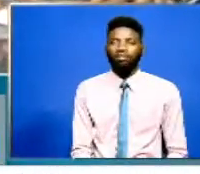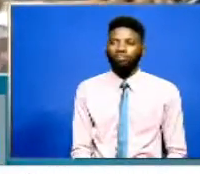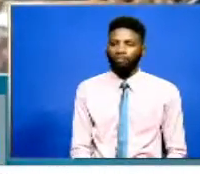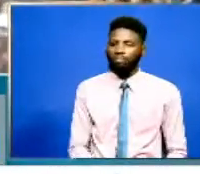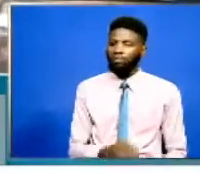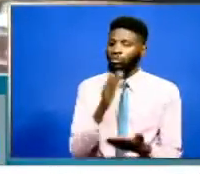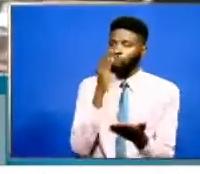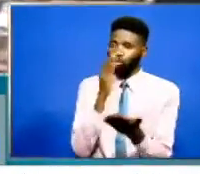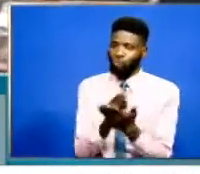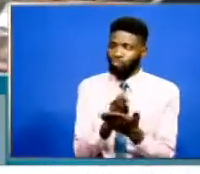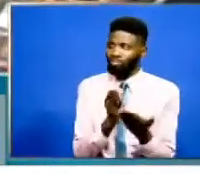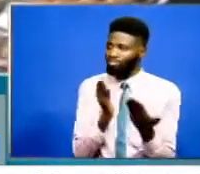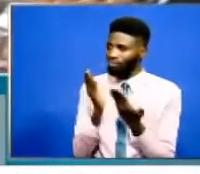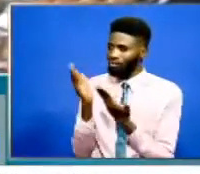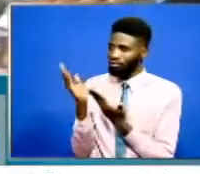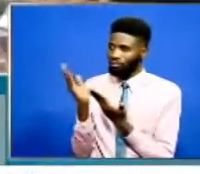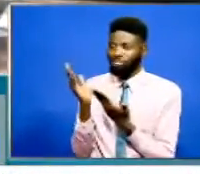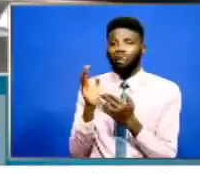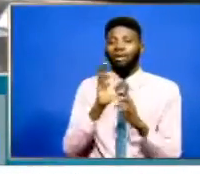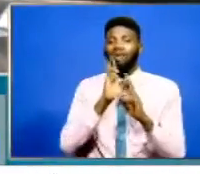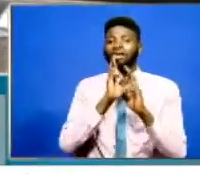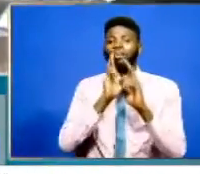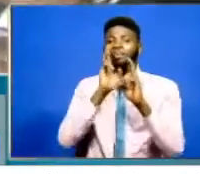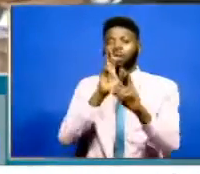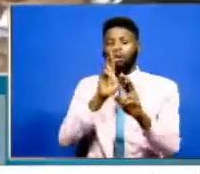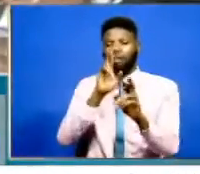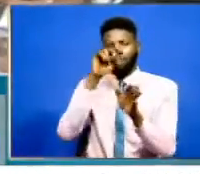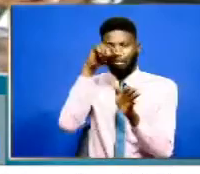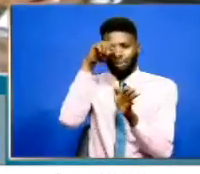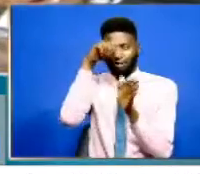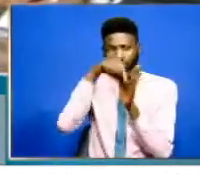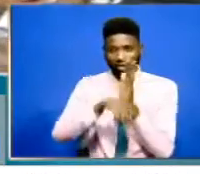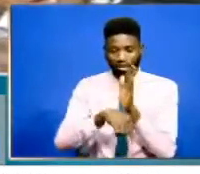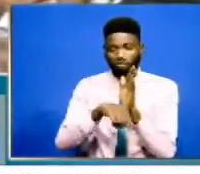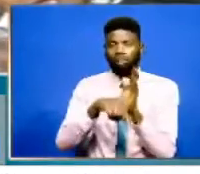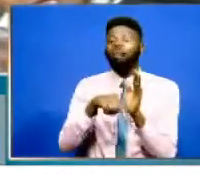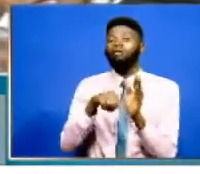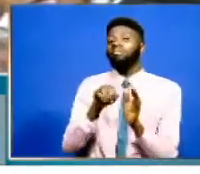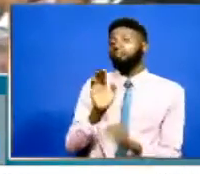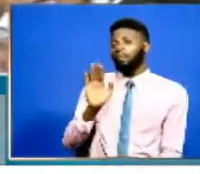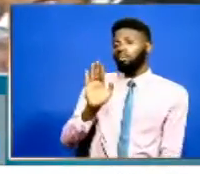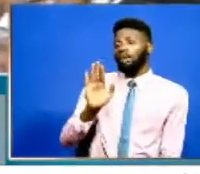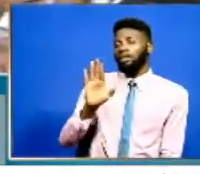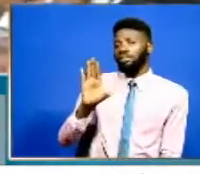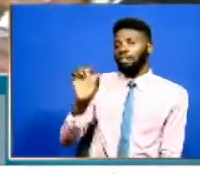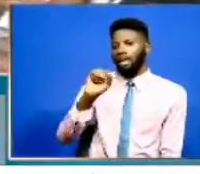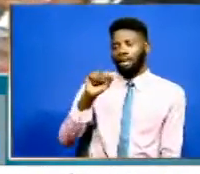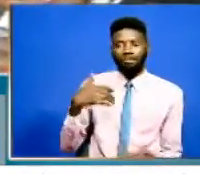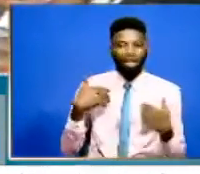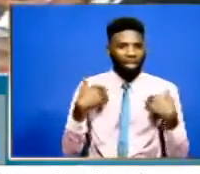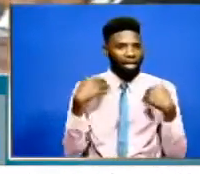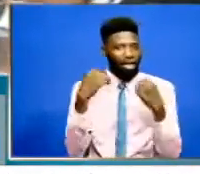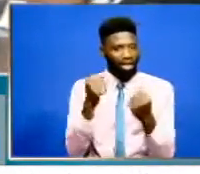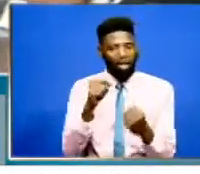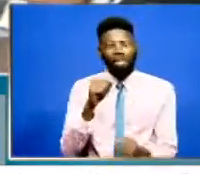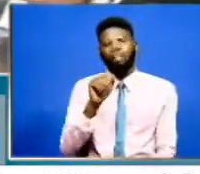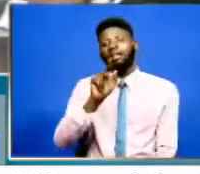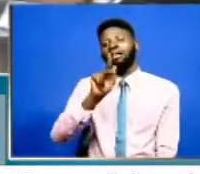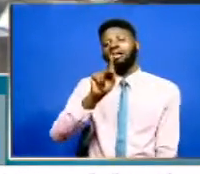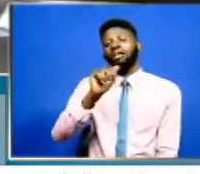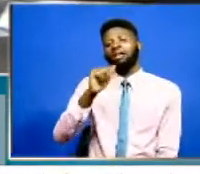Indeed, a very comprehensive report there by the CS for Health, Mutahi Kagwe, and